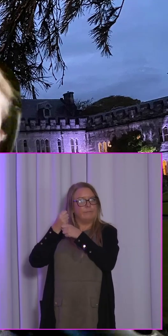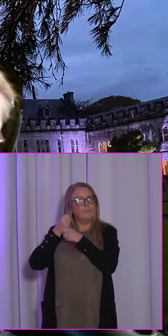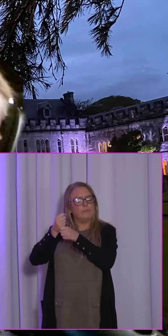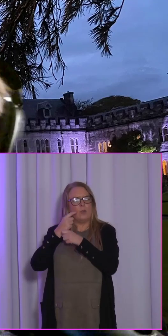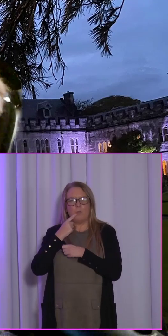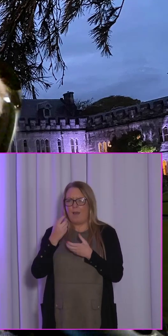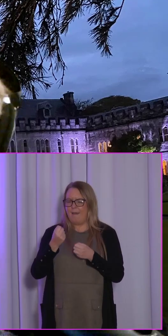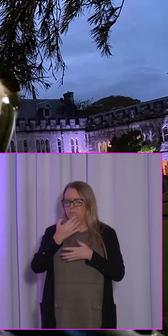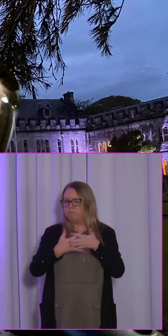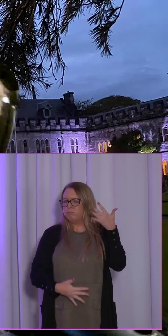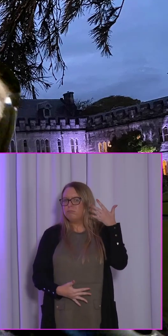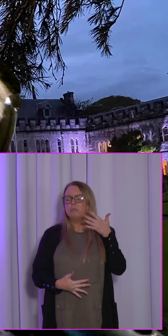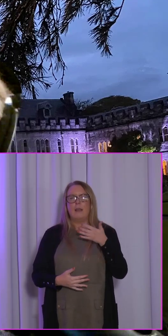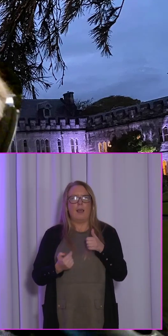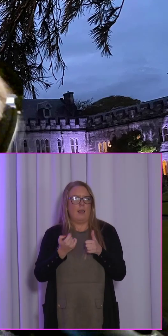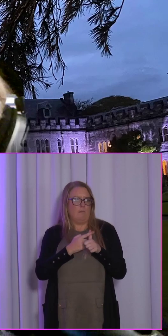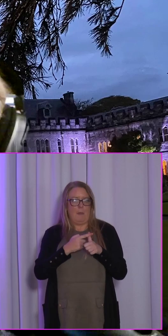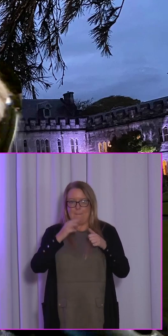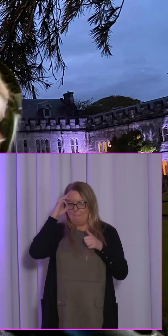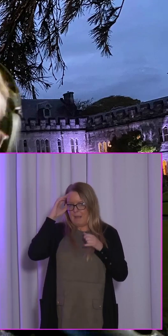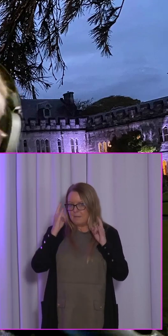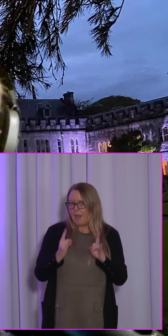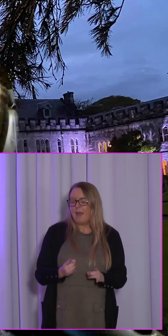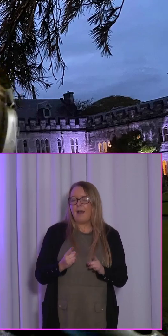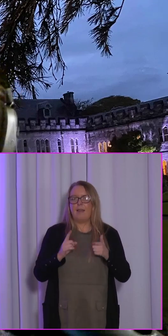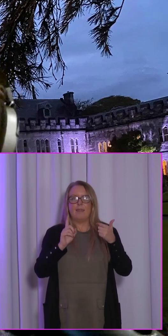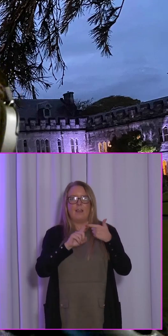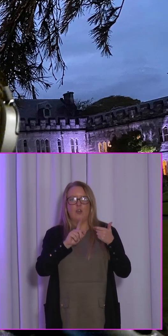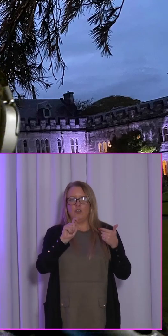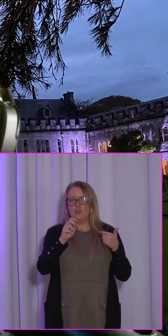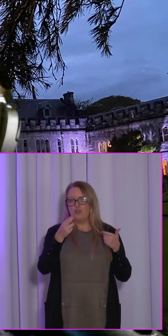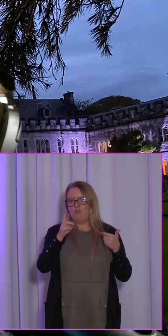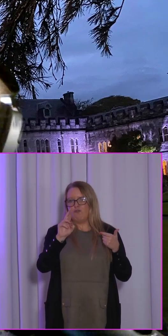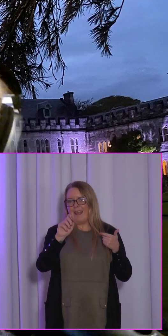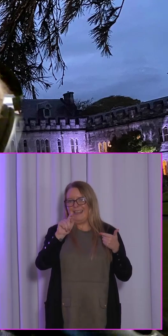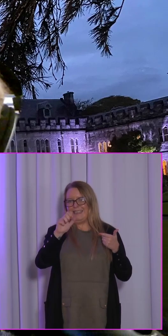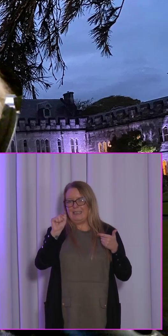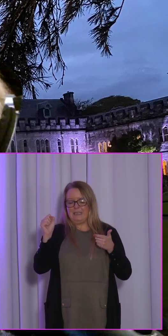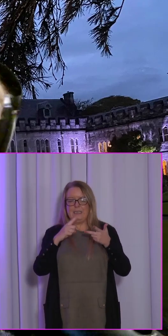many neurotypes like mental health, Tourette's syndrome, dyslexia,